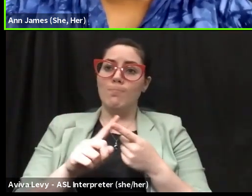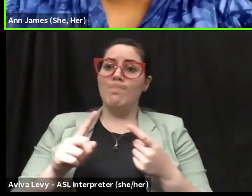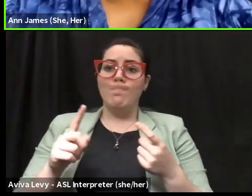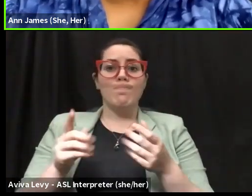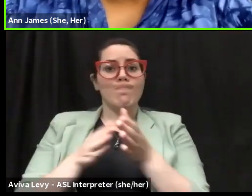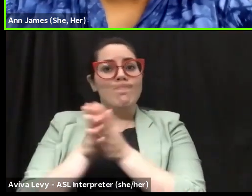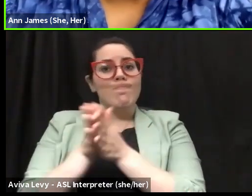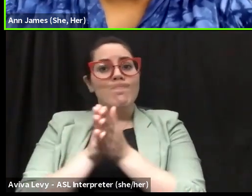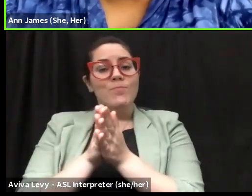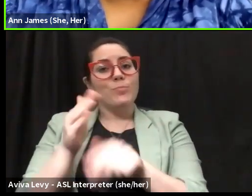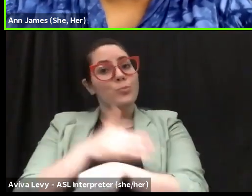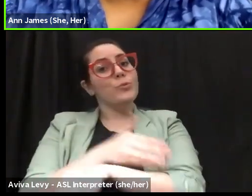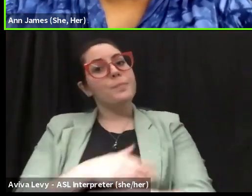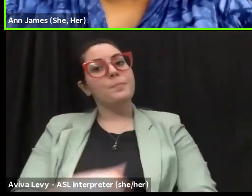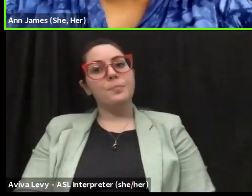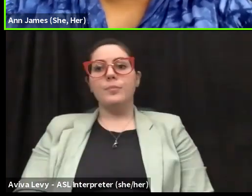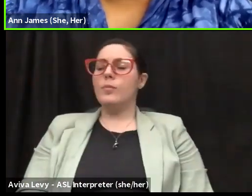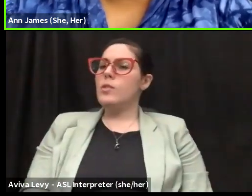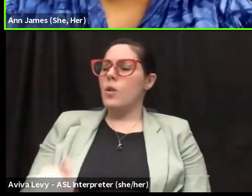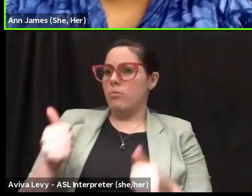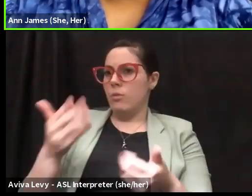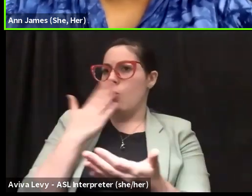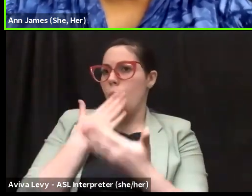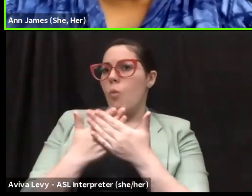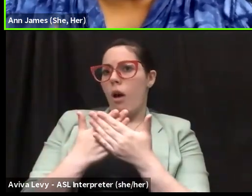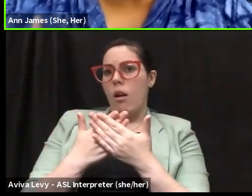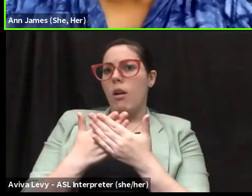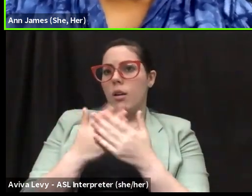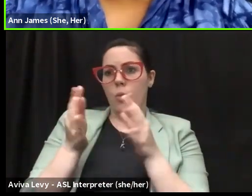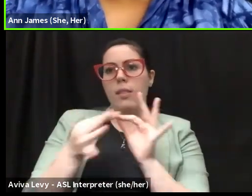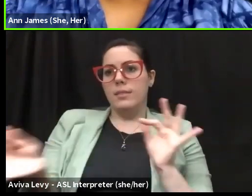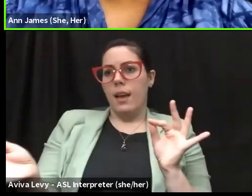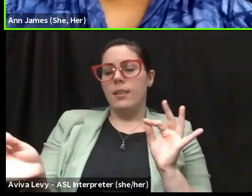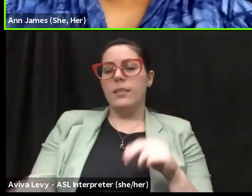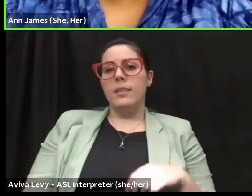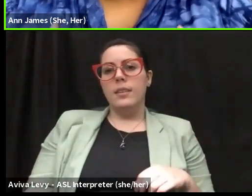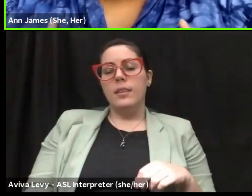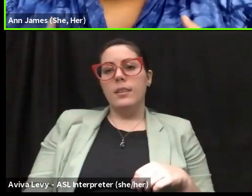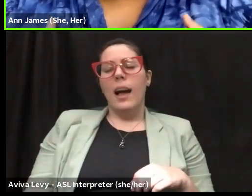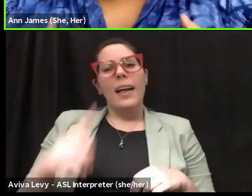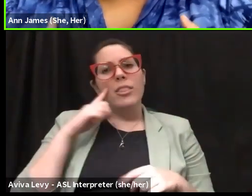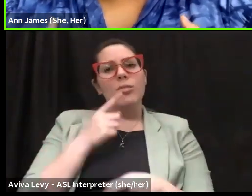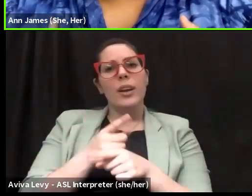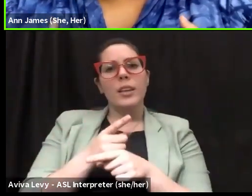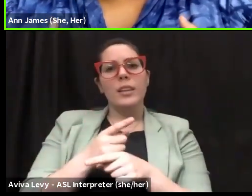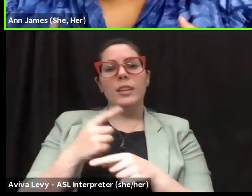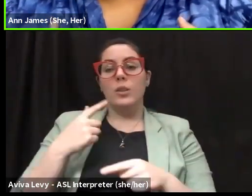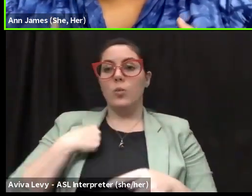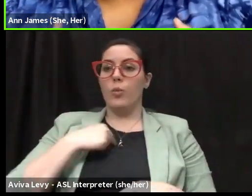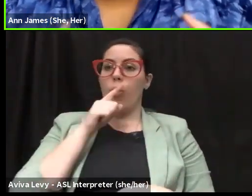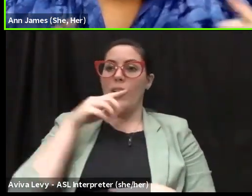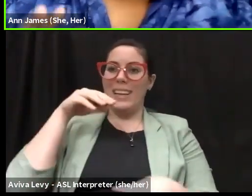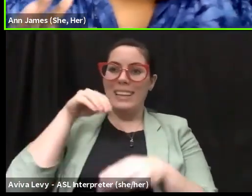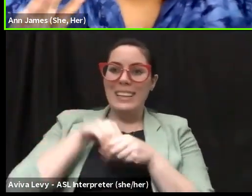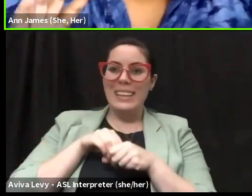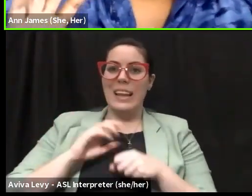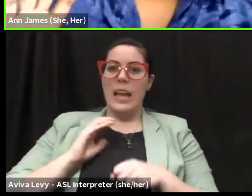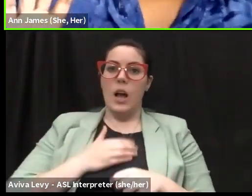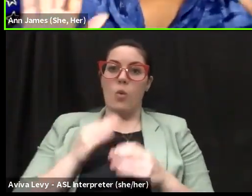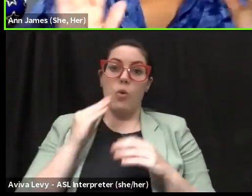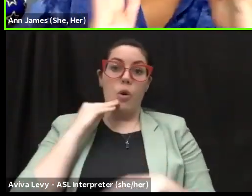well said. You know, there's this, you know, being in our own homes and you know,